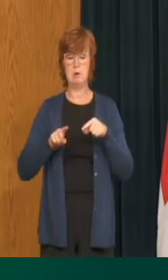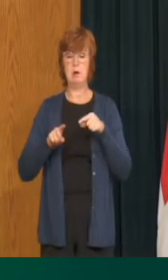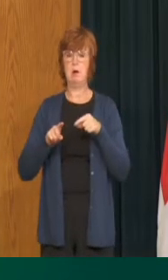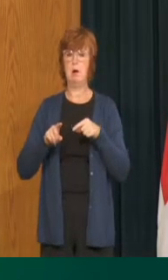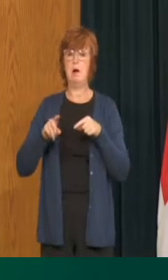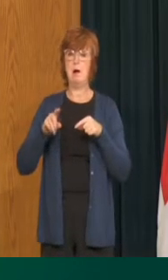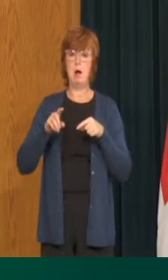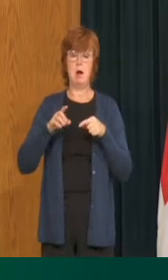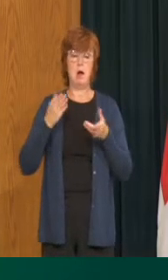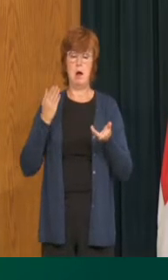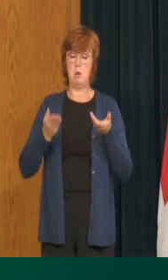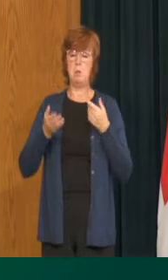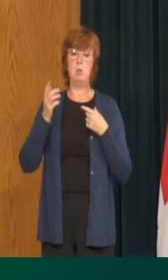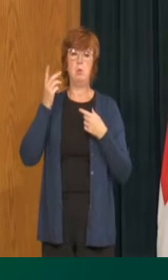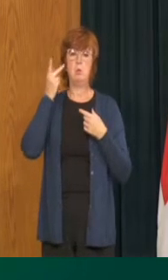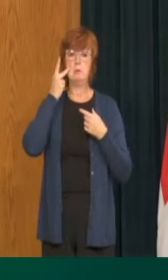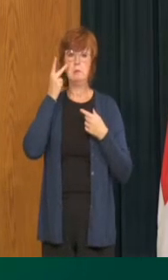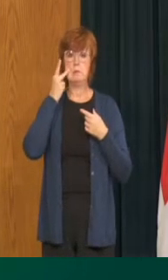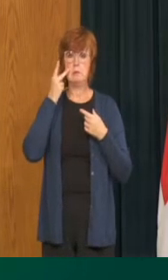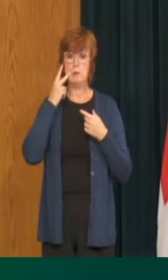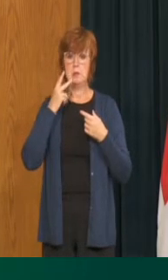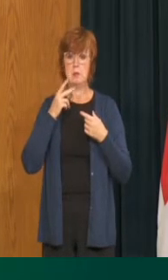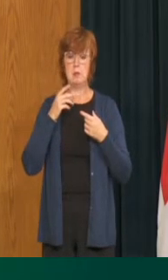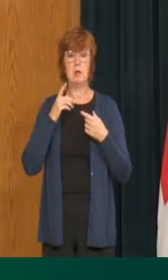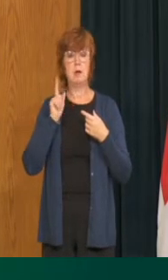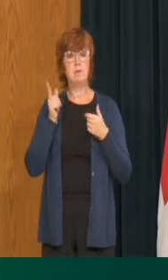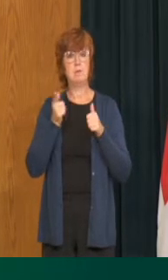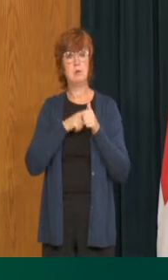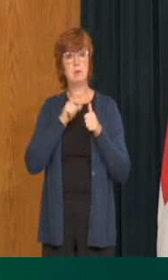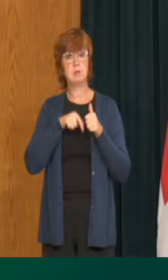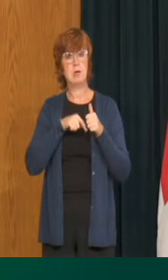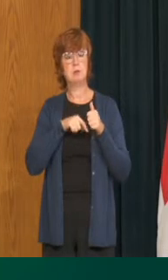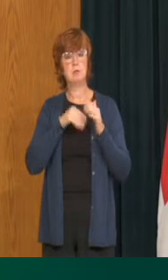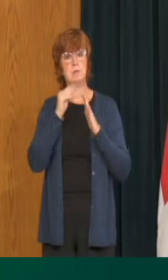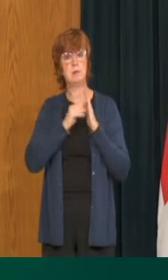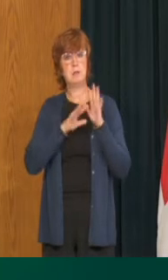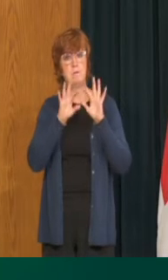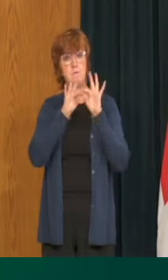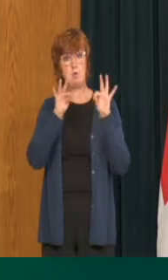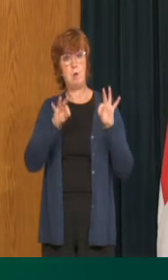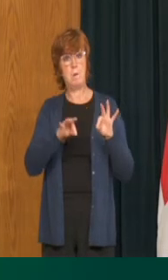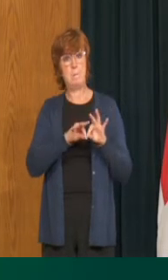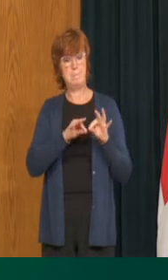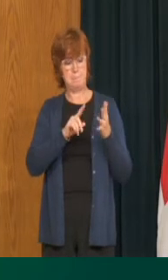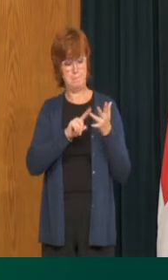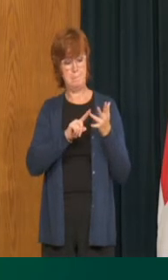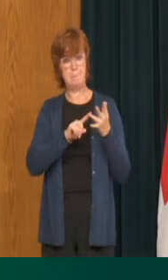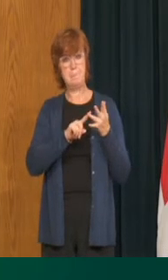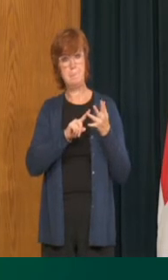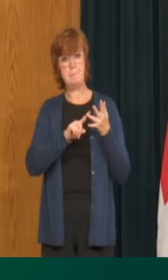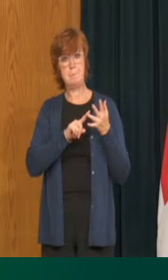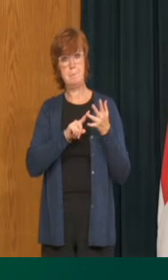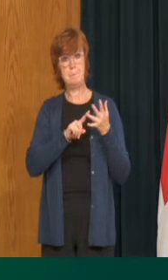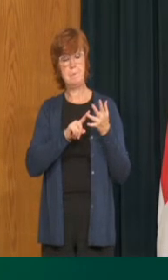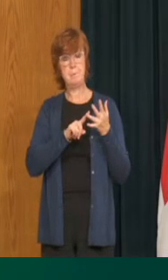some randomized testing. So the waivers in those particular school divisions, those particular schools should be available by next